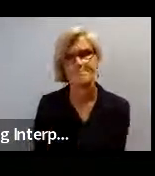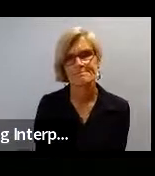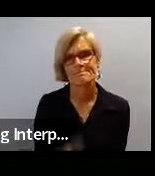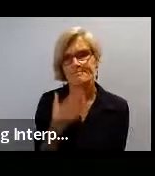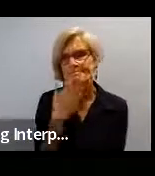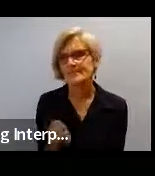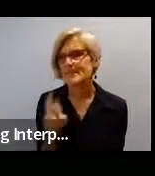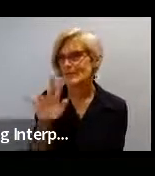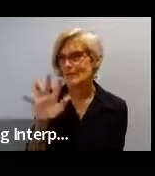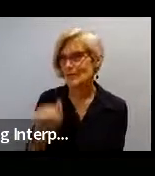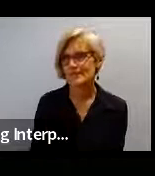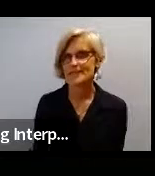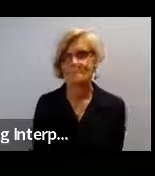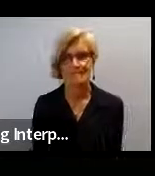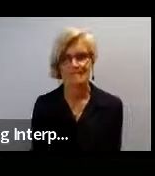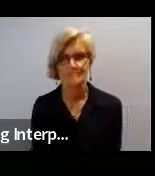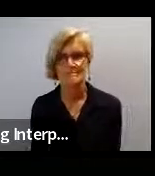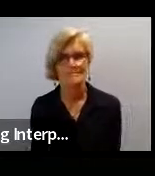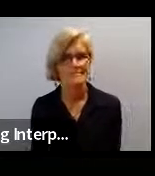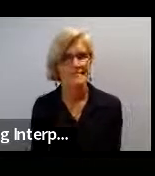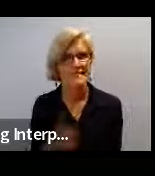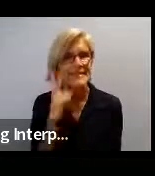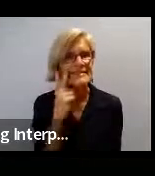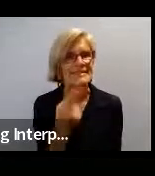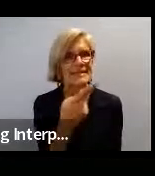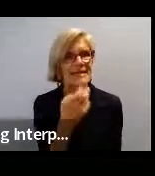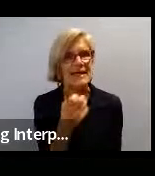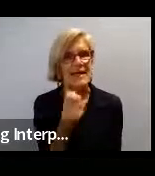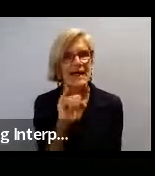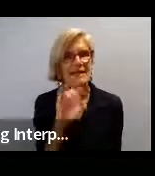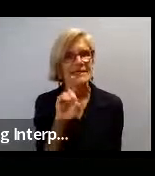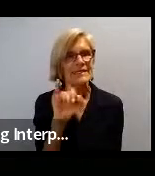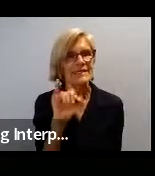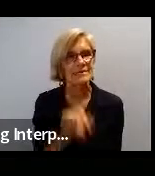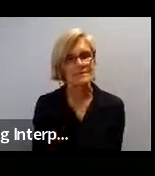Erica. All right, I see Heidi.